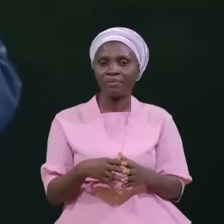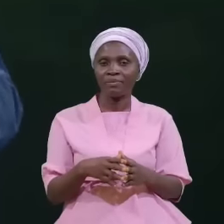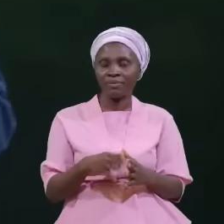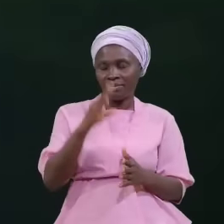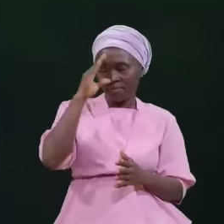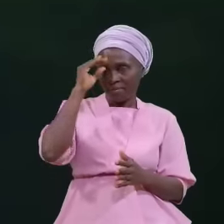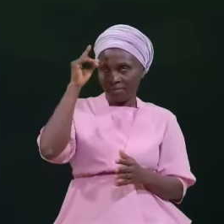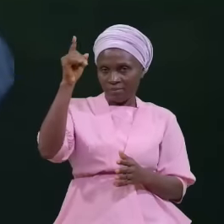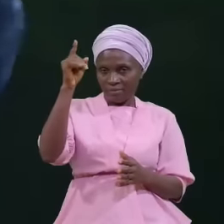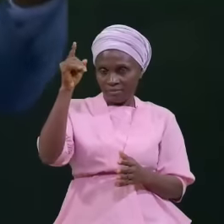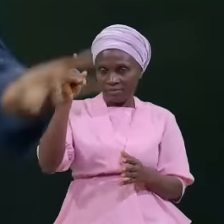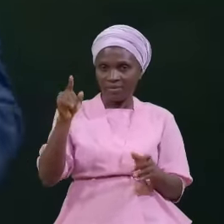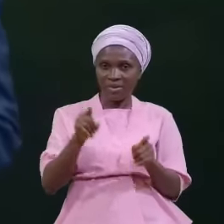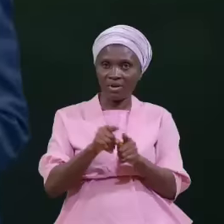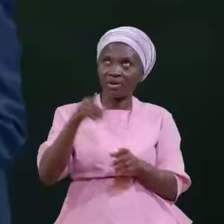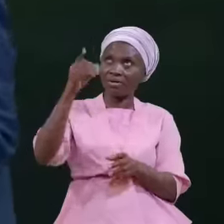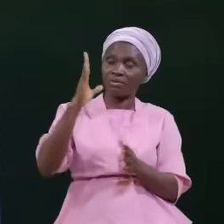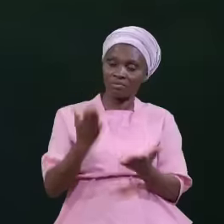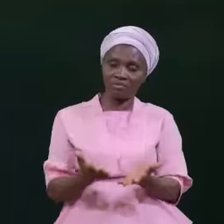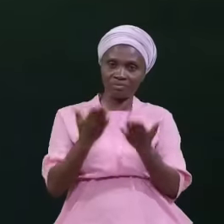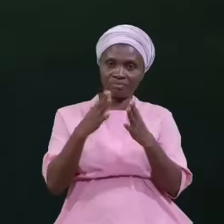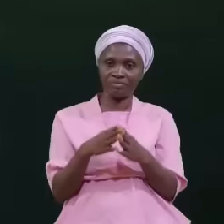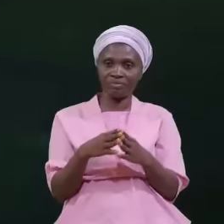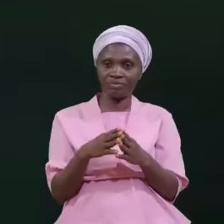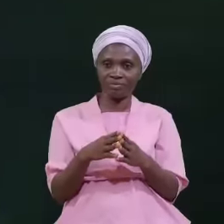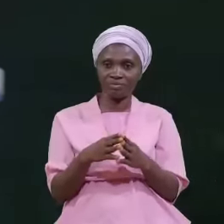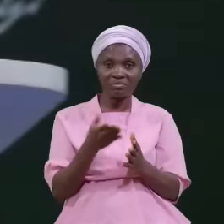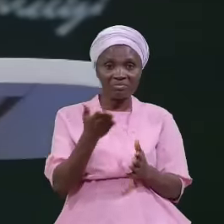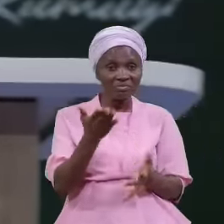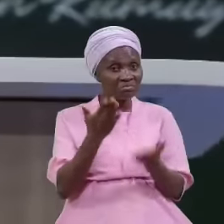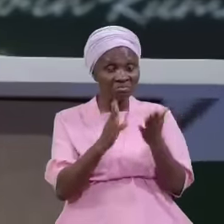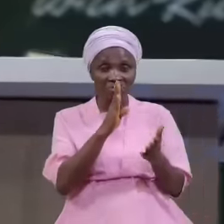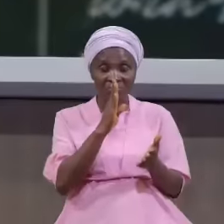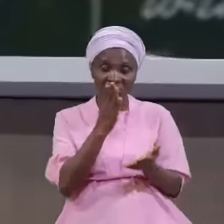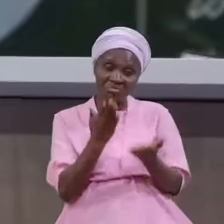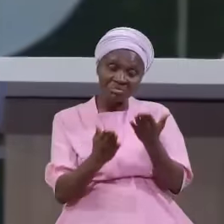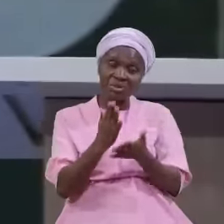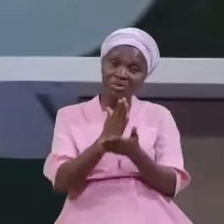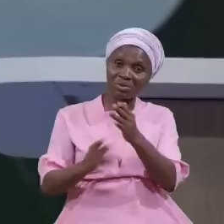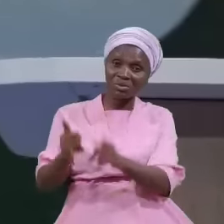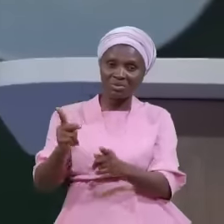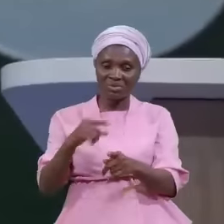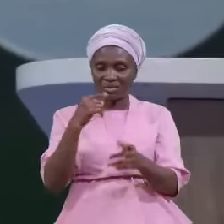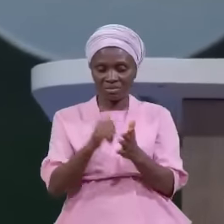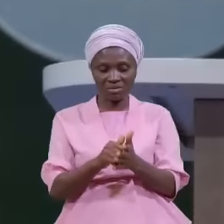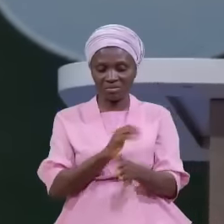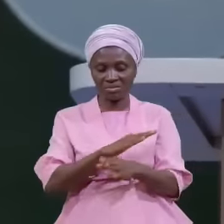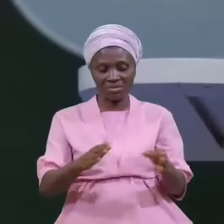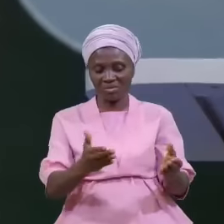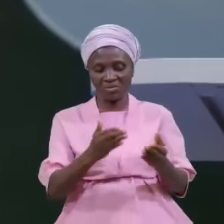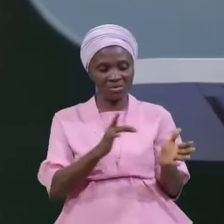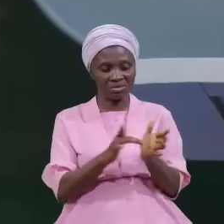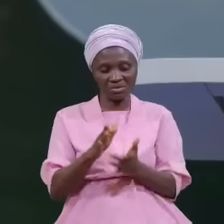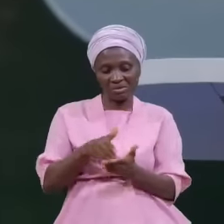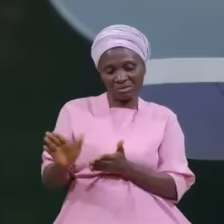God exalted. You know, there may be people that say they don't want Jesus and are not exalting Jesus, but who are they? Who are